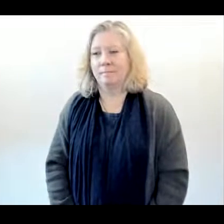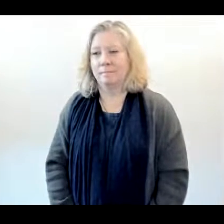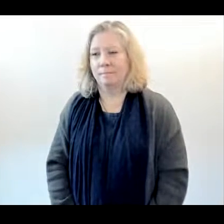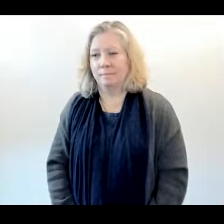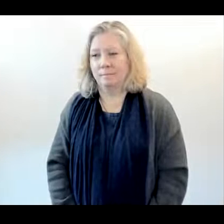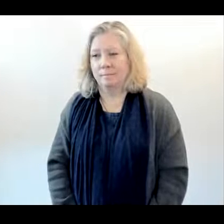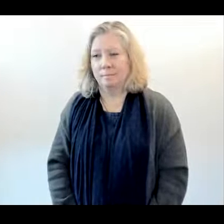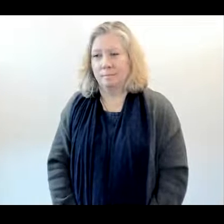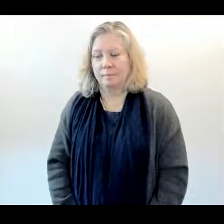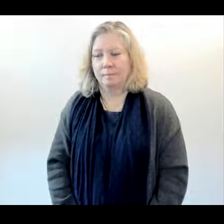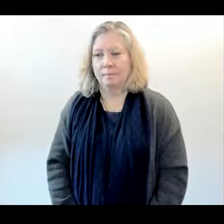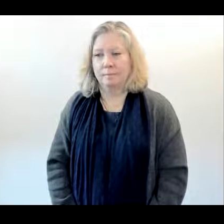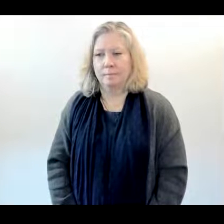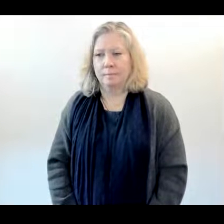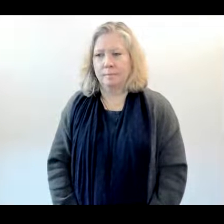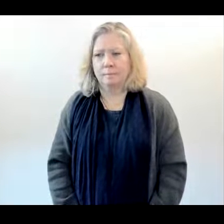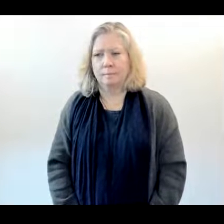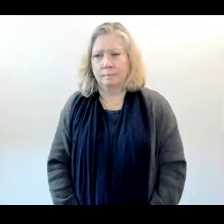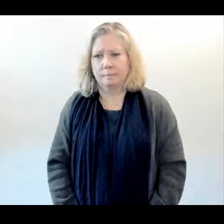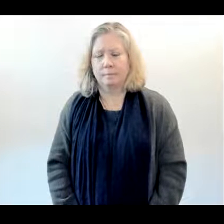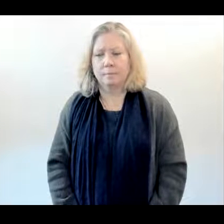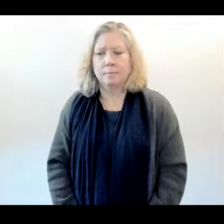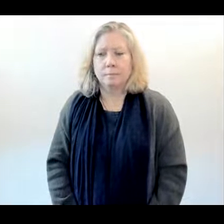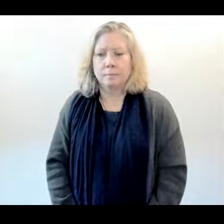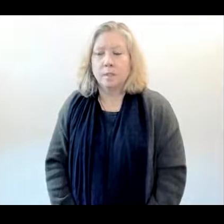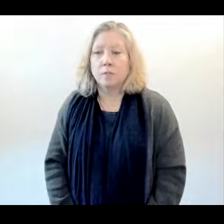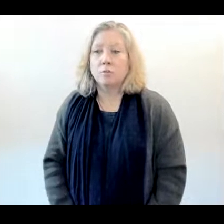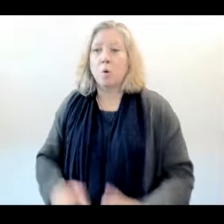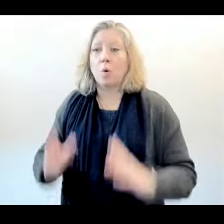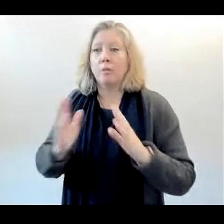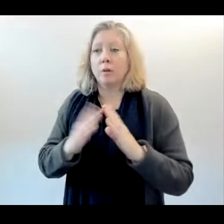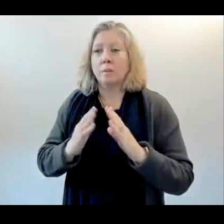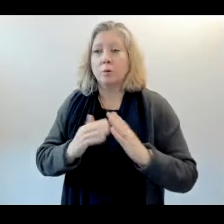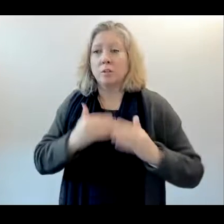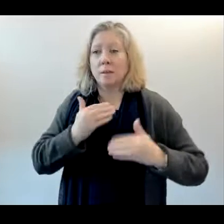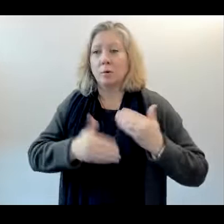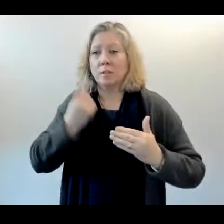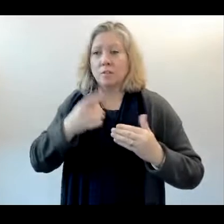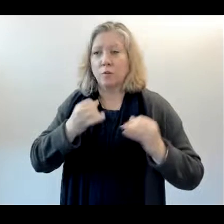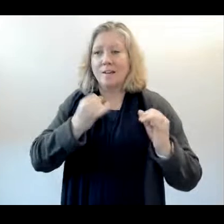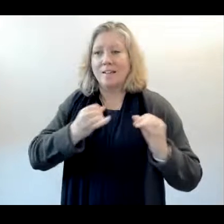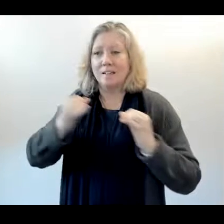Harris. I know that in terms of the community process for the individual developments,